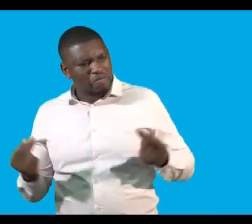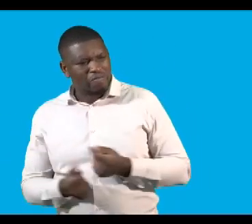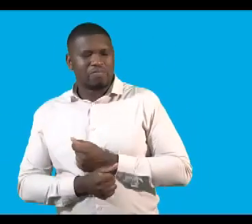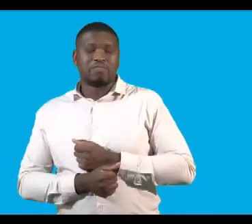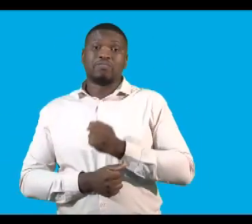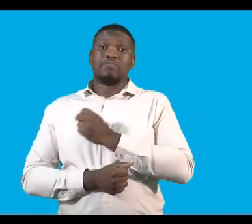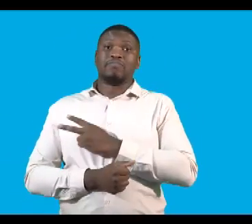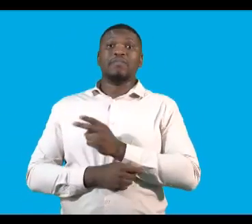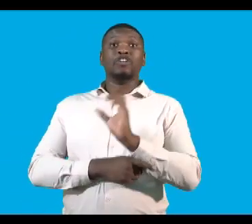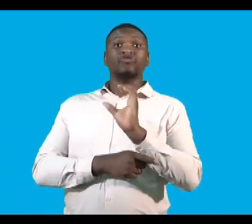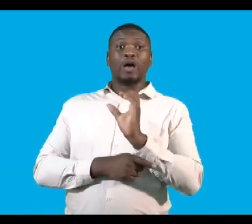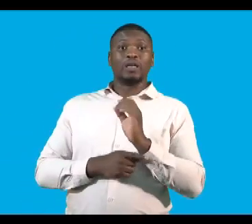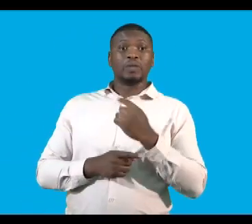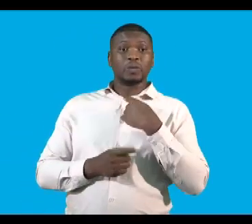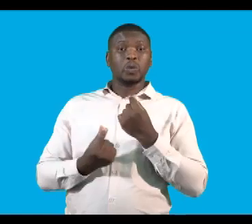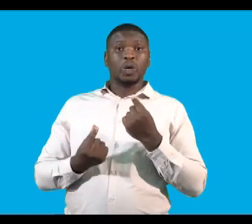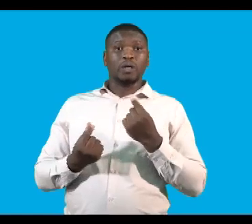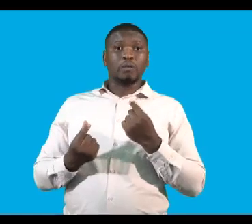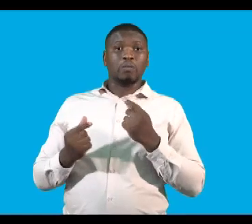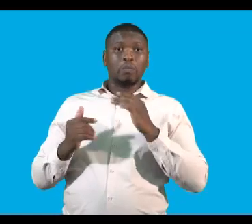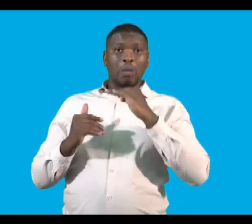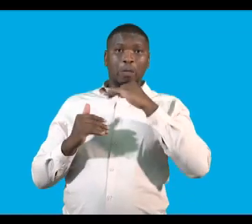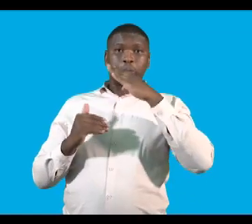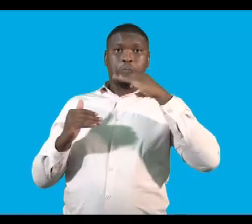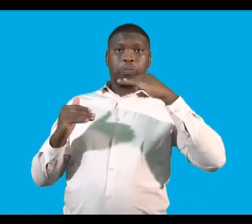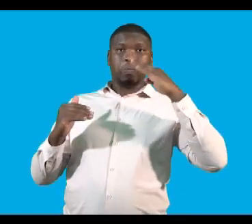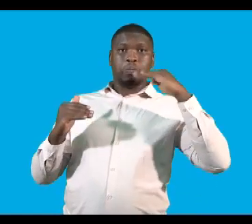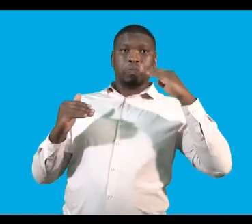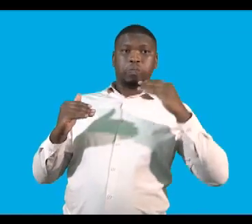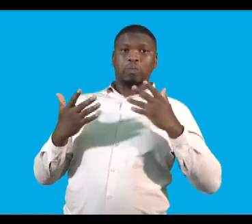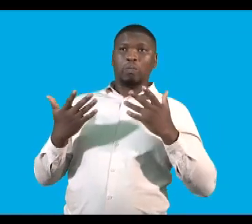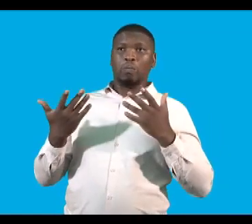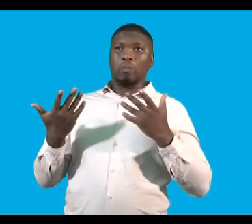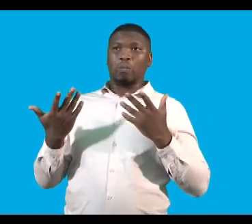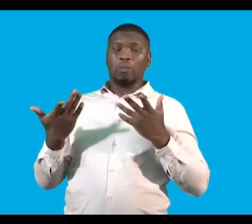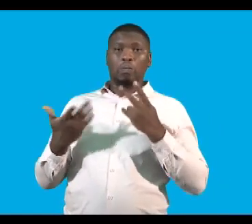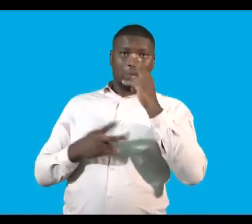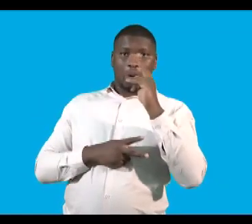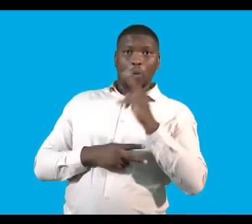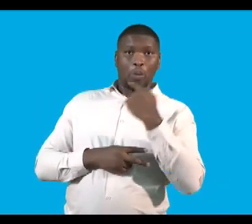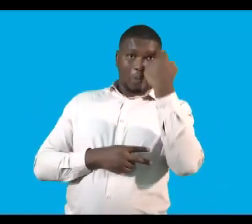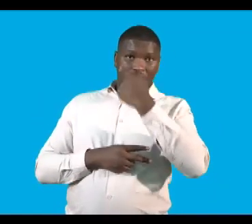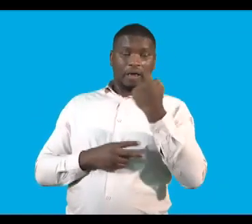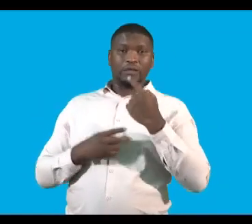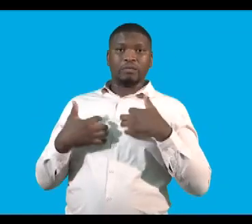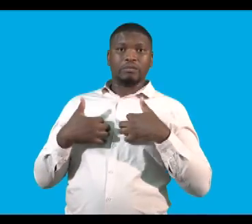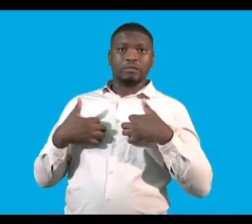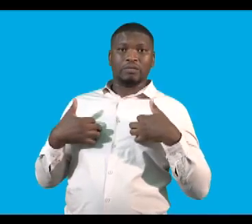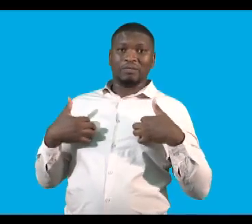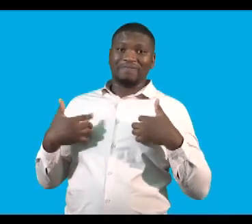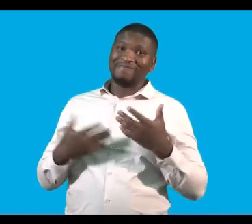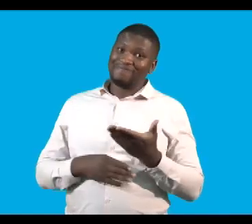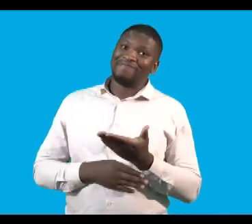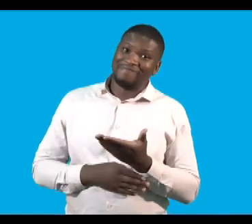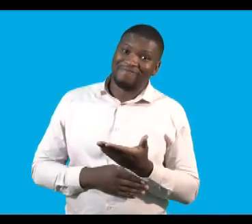anguish, what..." And we see Charlie Brown sighing. His mouth is downturned, he looks quite worried, and he